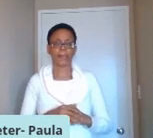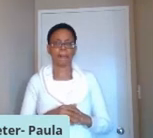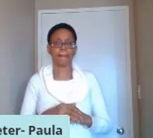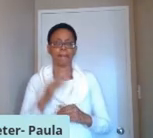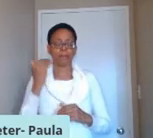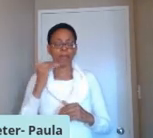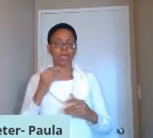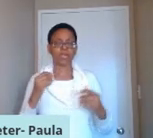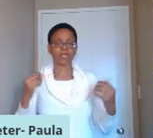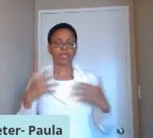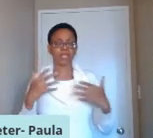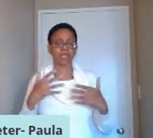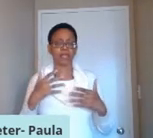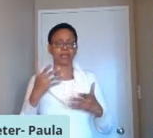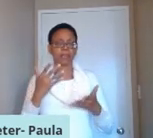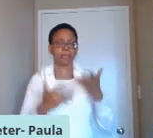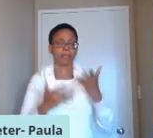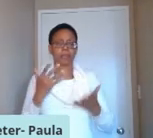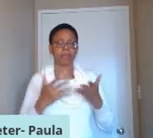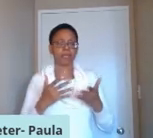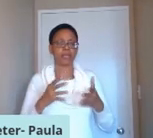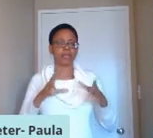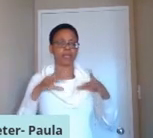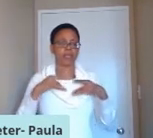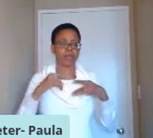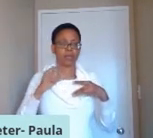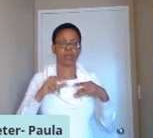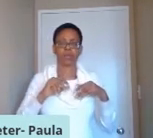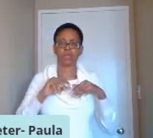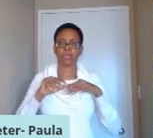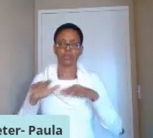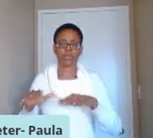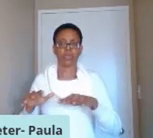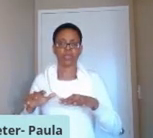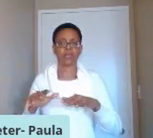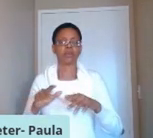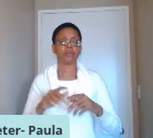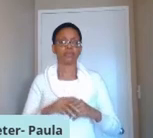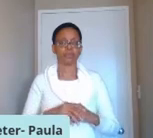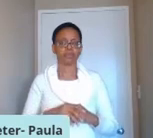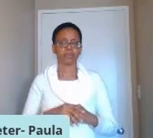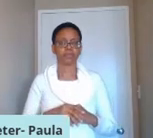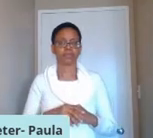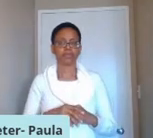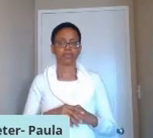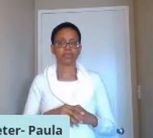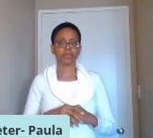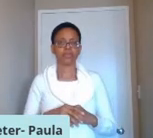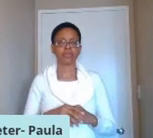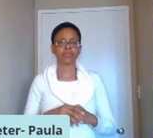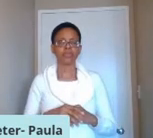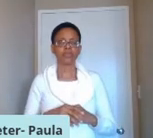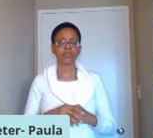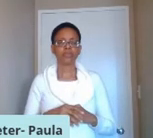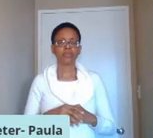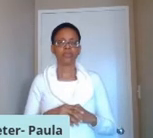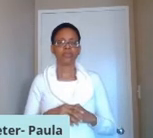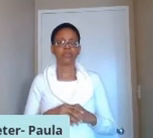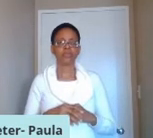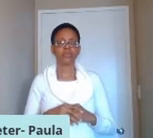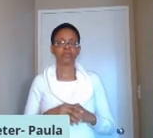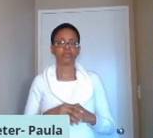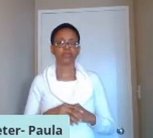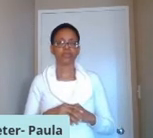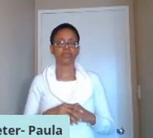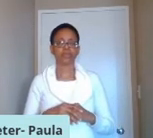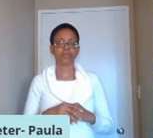they might contribute to public health by not spreading the COVID-19 and also saving the lives